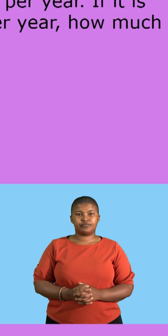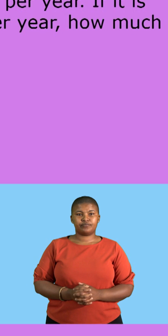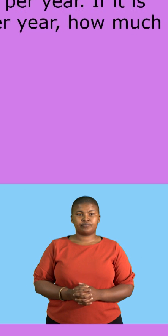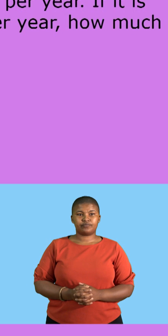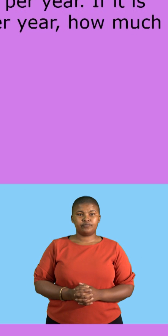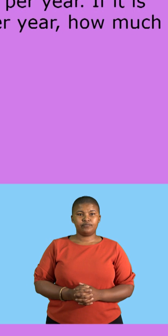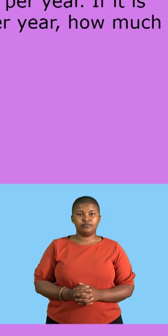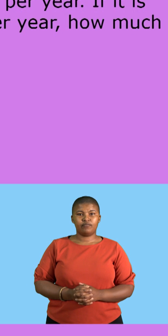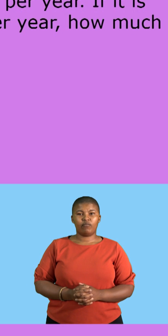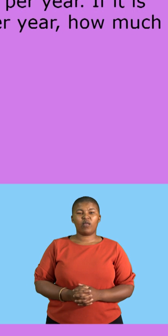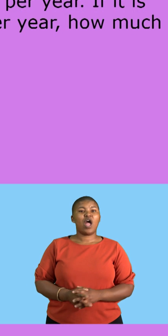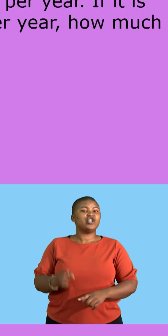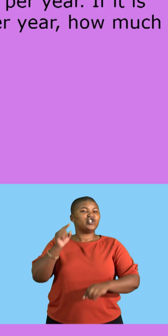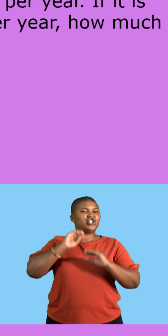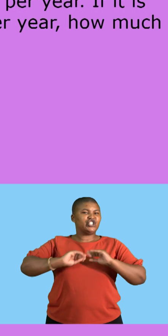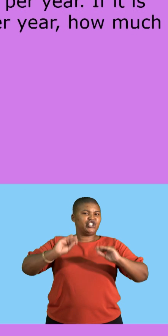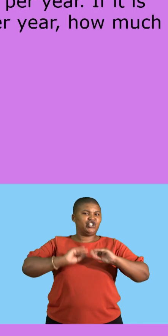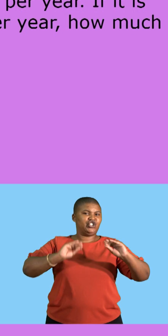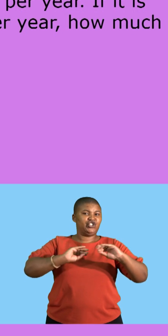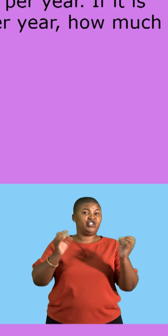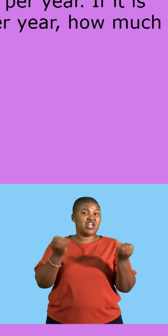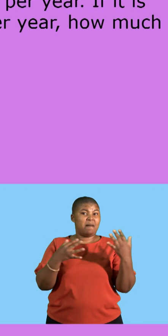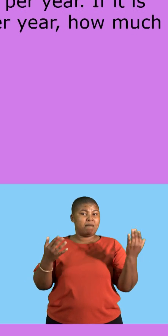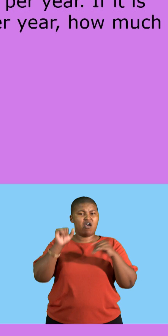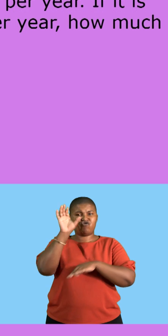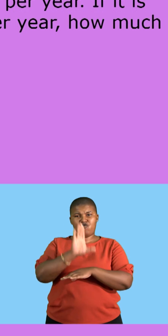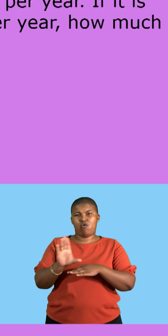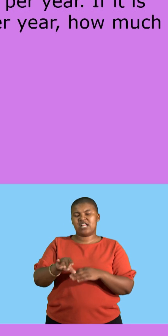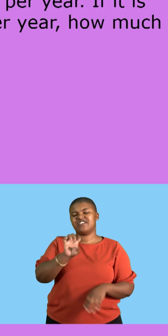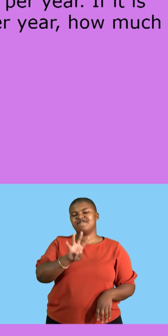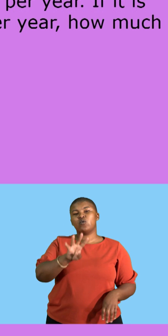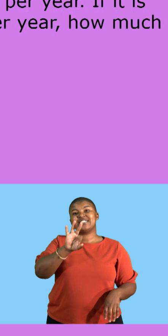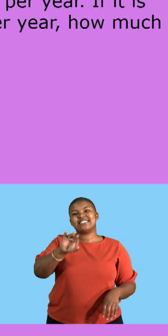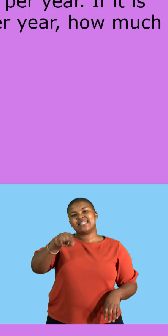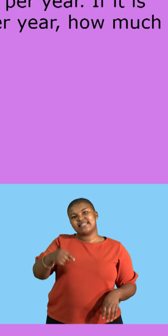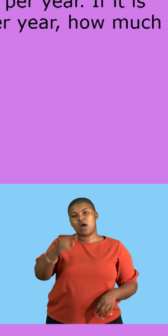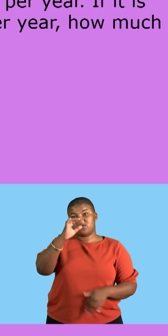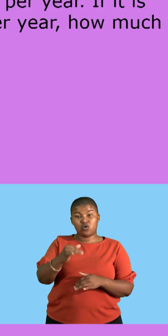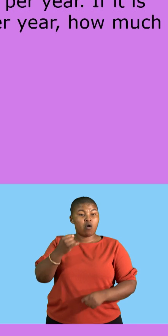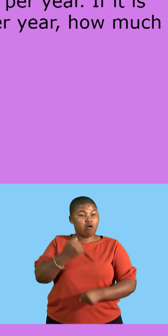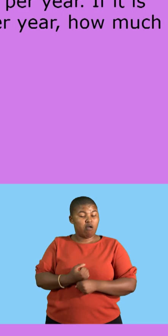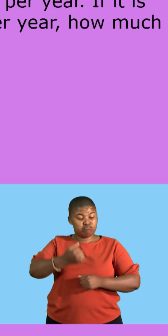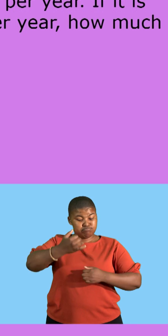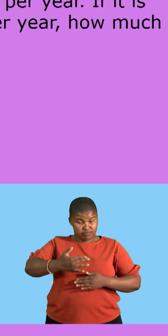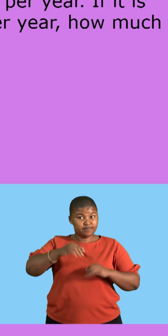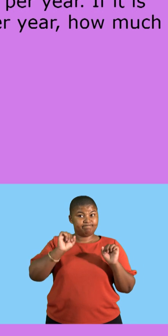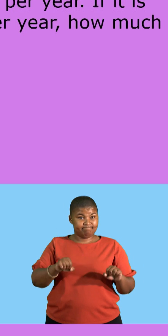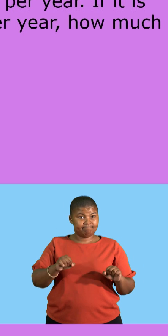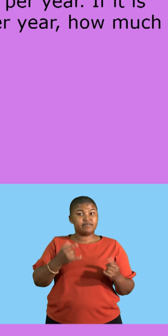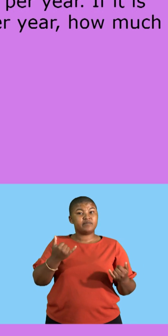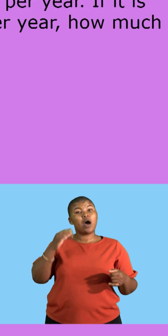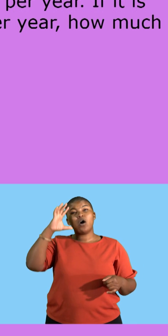The current tuition fee at a technical college is 43,000 Rand per year. If it